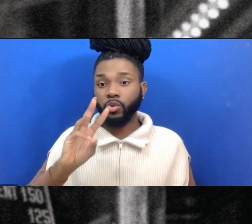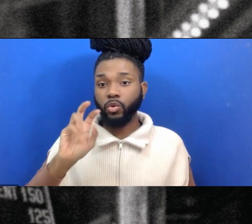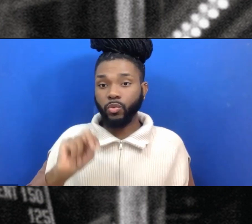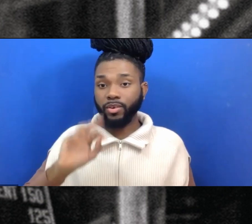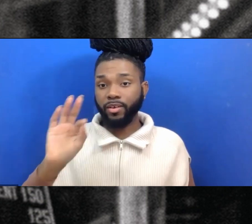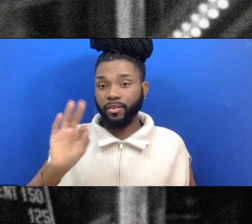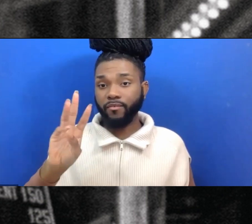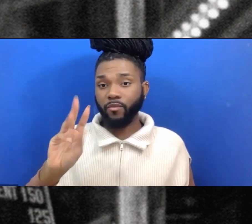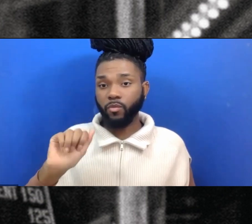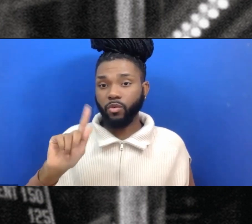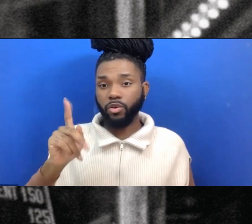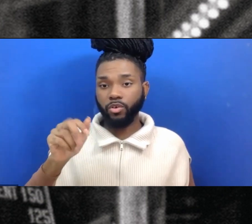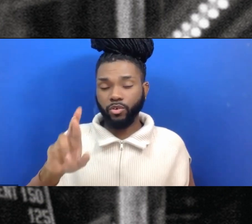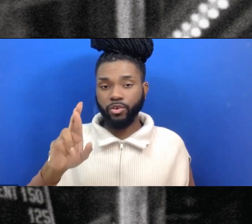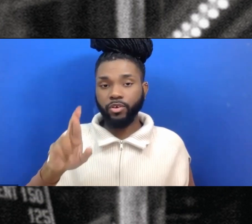Walker